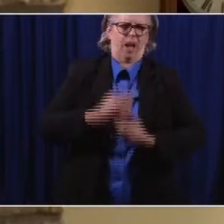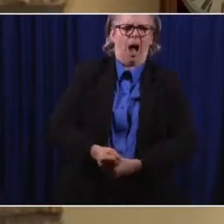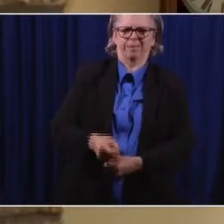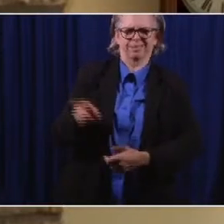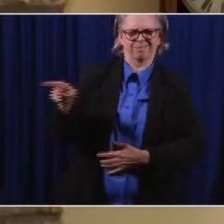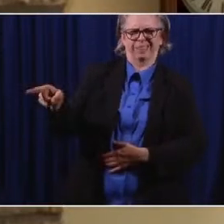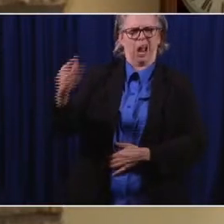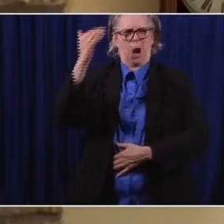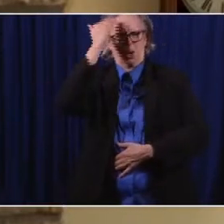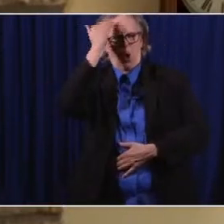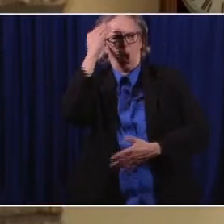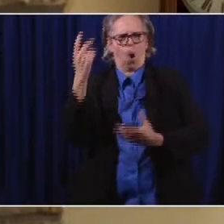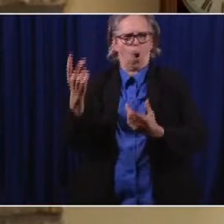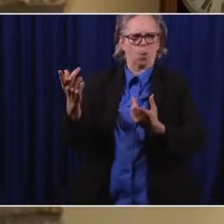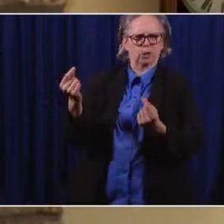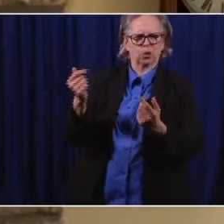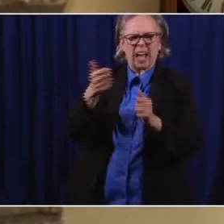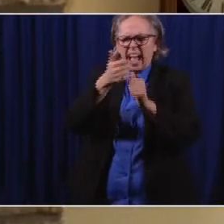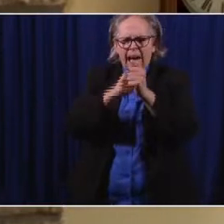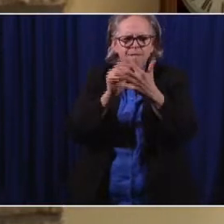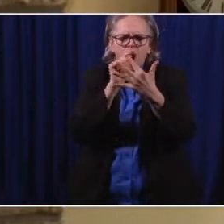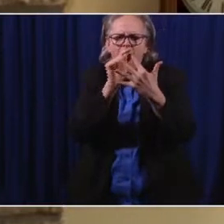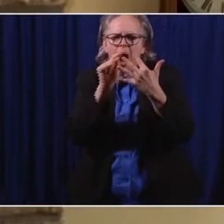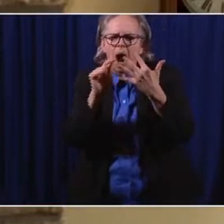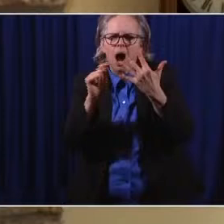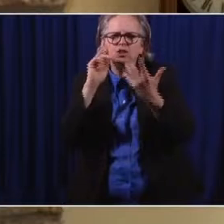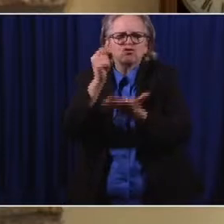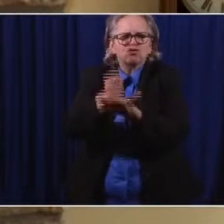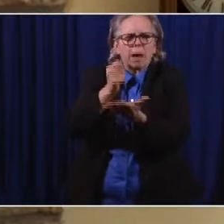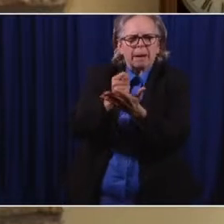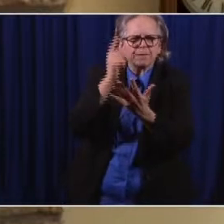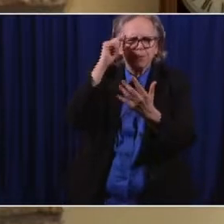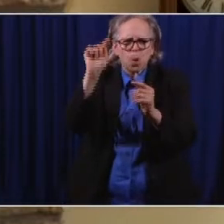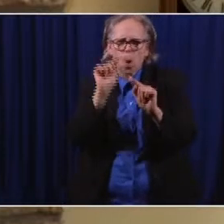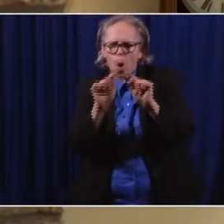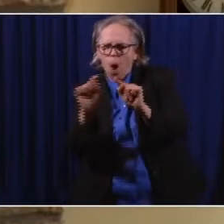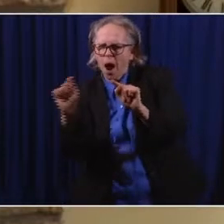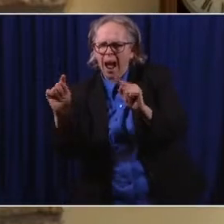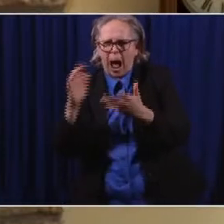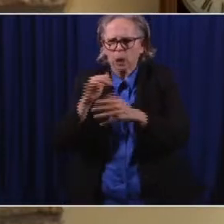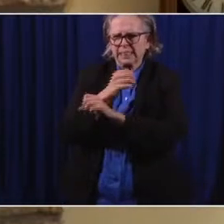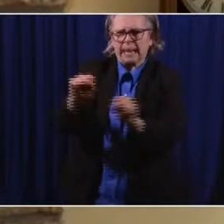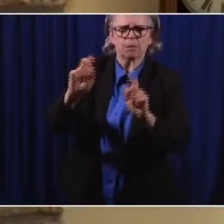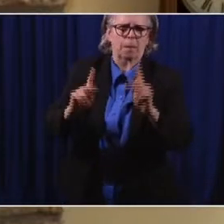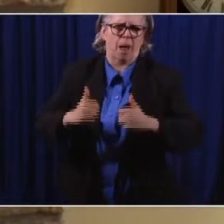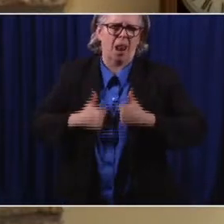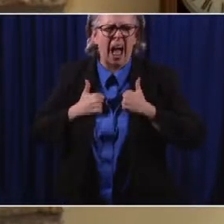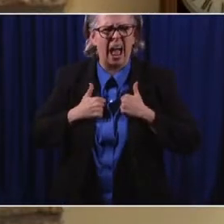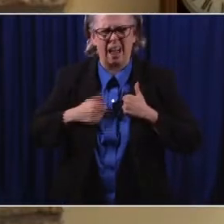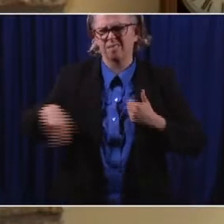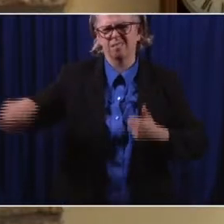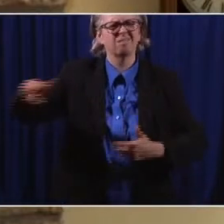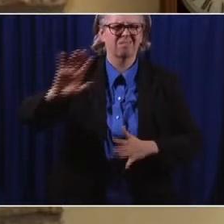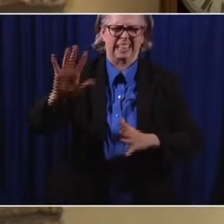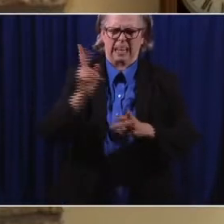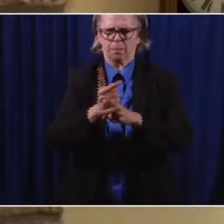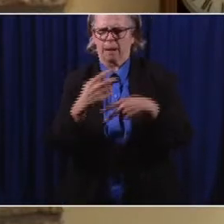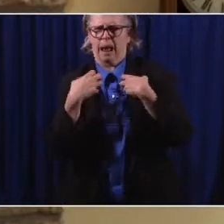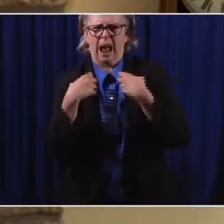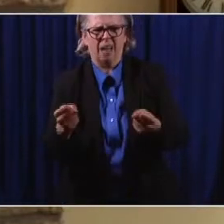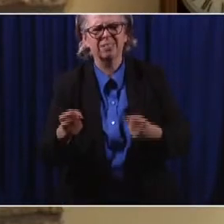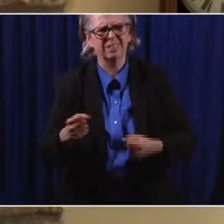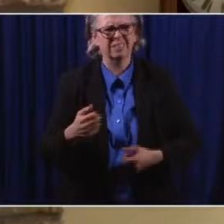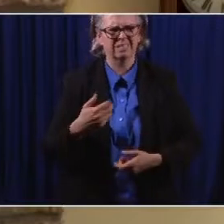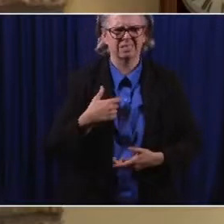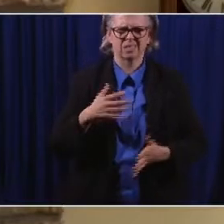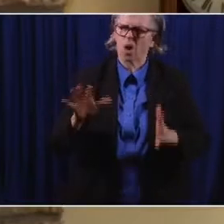every single possibility to keep people alive, to allow them to recover. We have very, very, very good